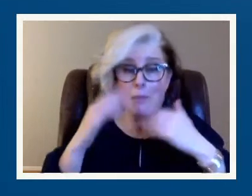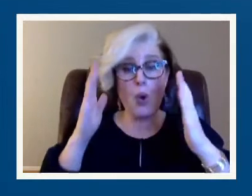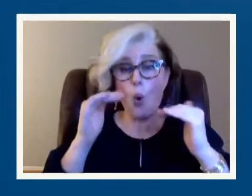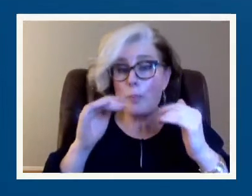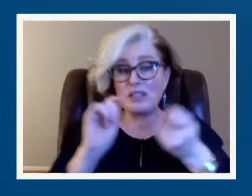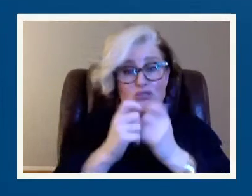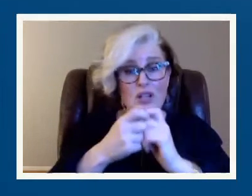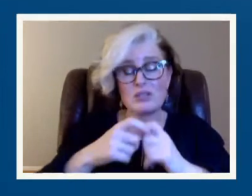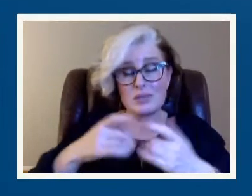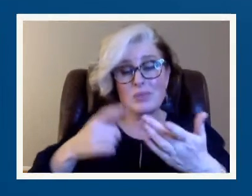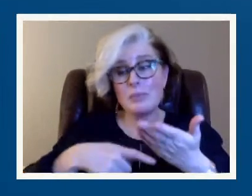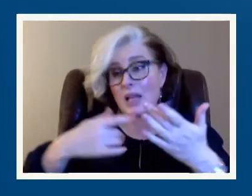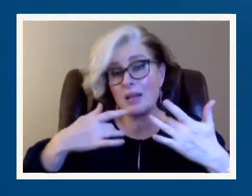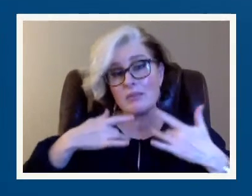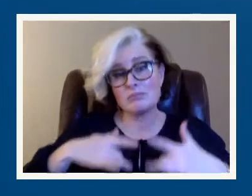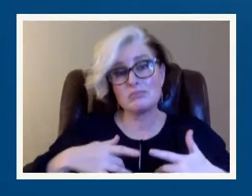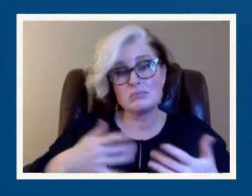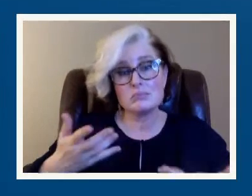discouraged.